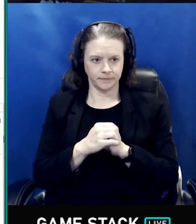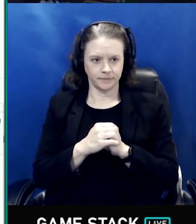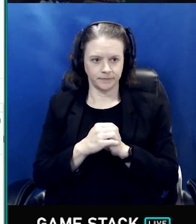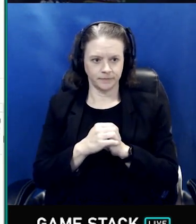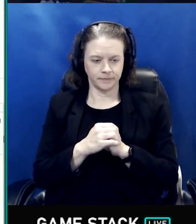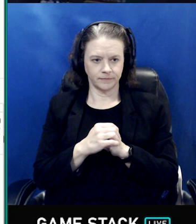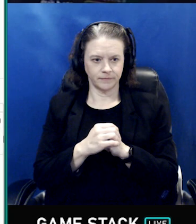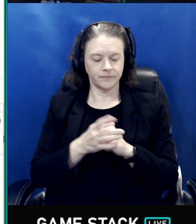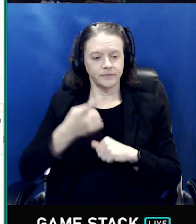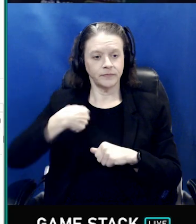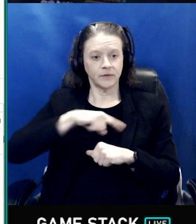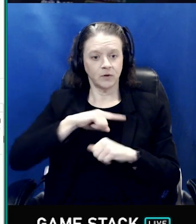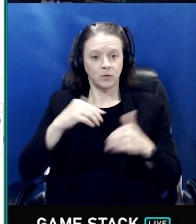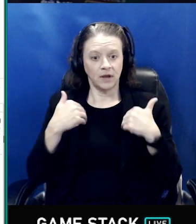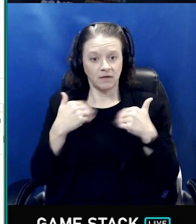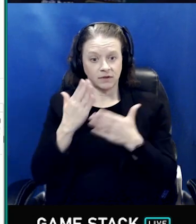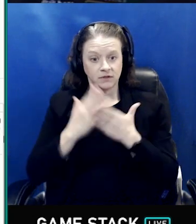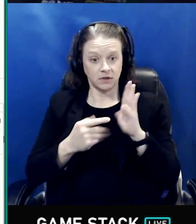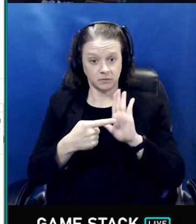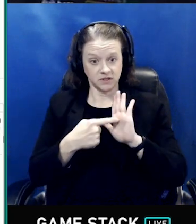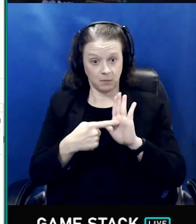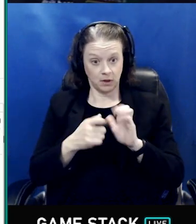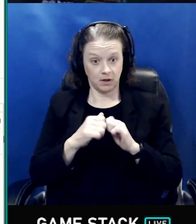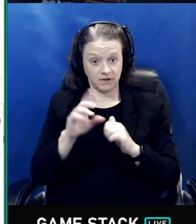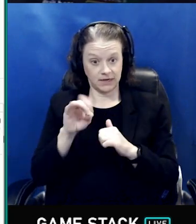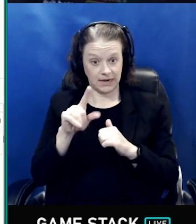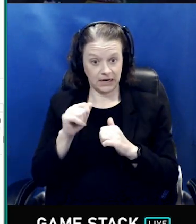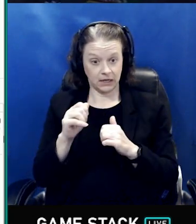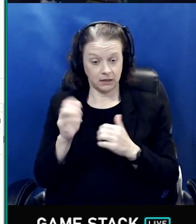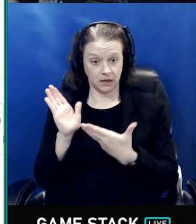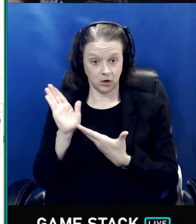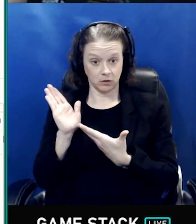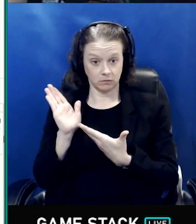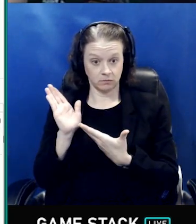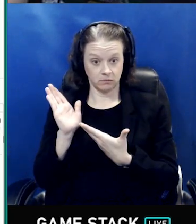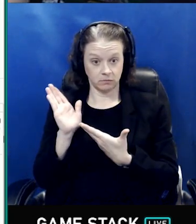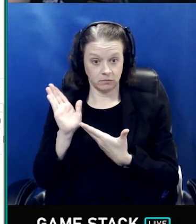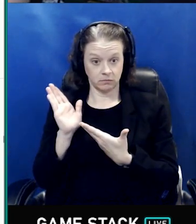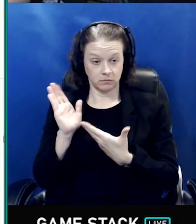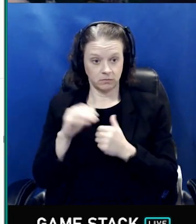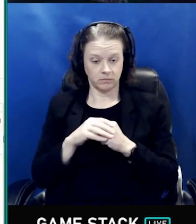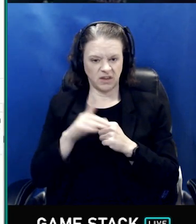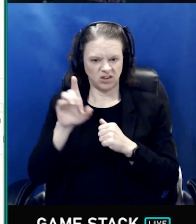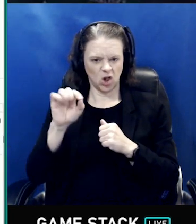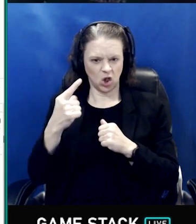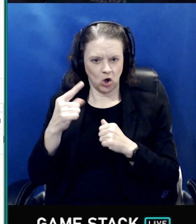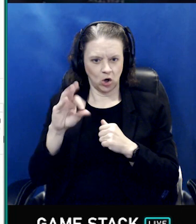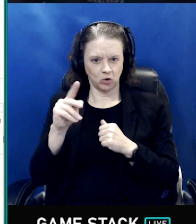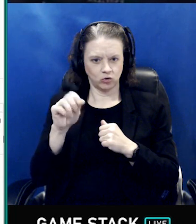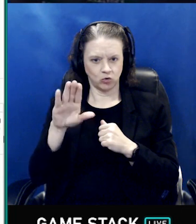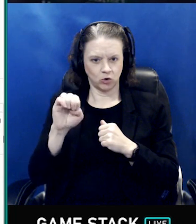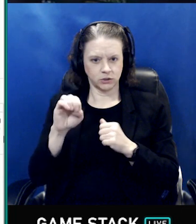We have some sample log data in here, all log source table. Let's see some data.